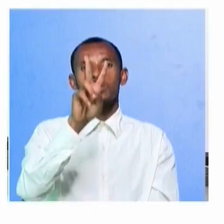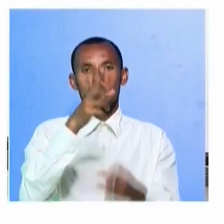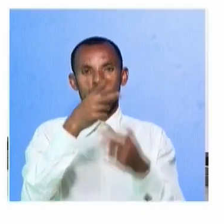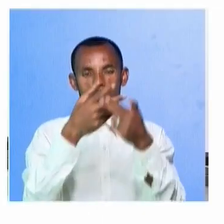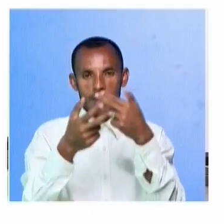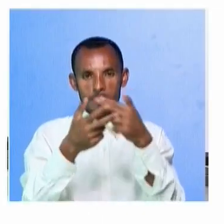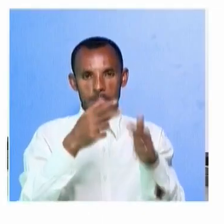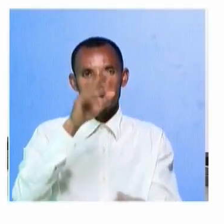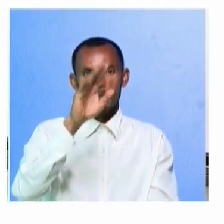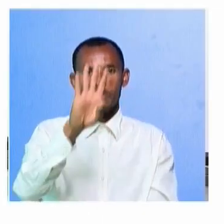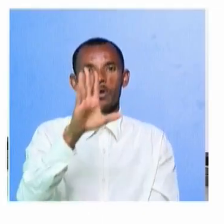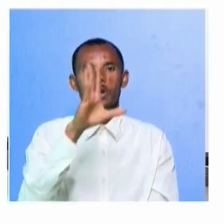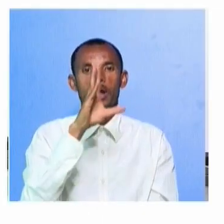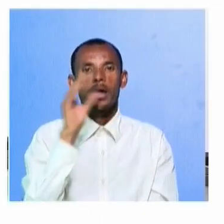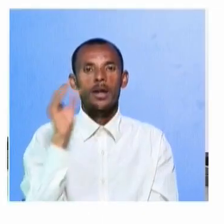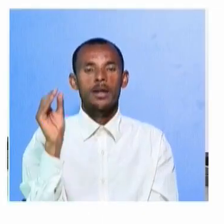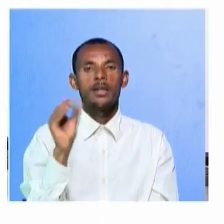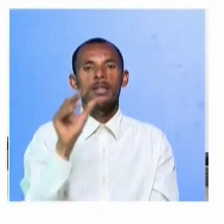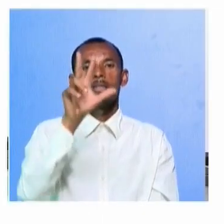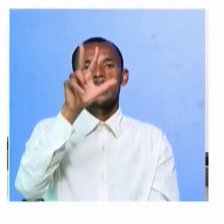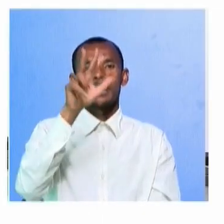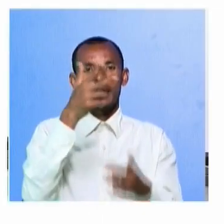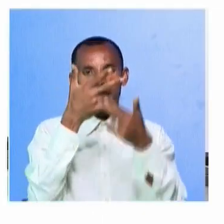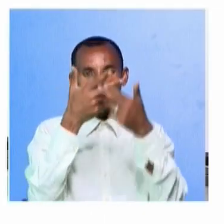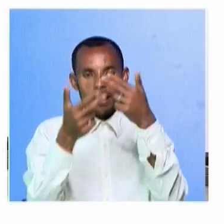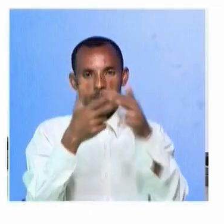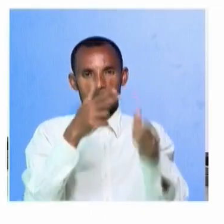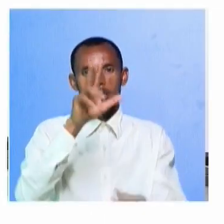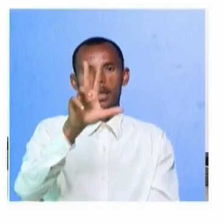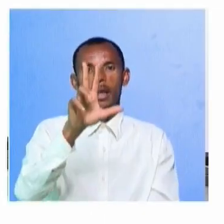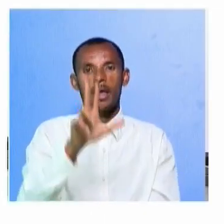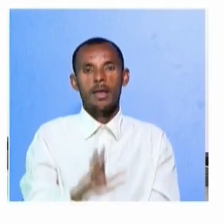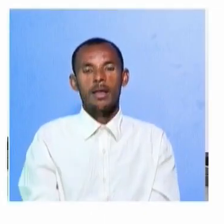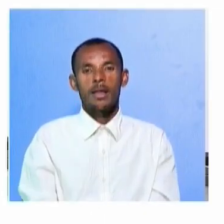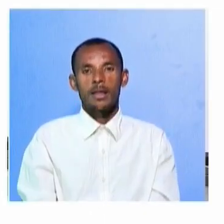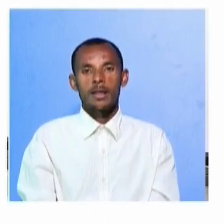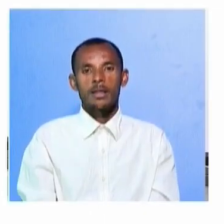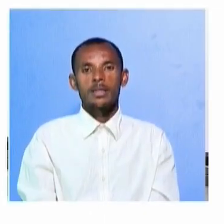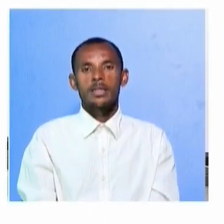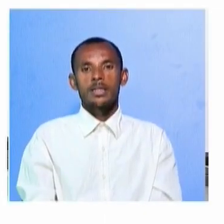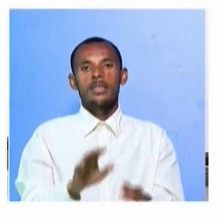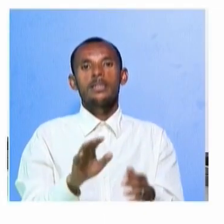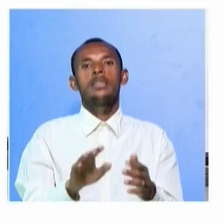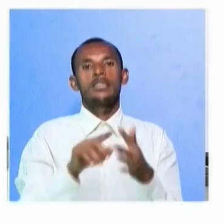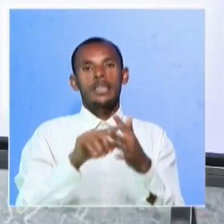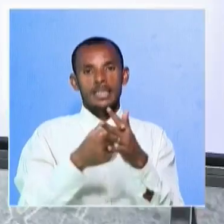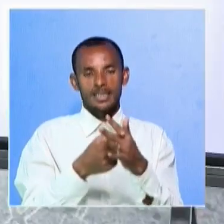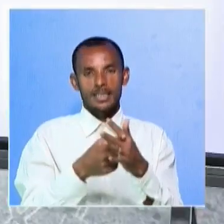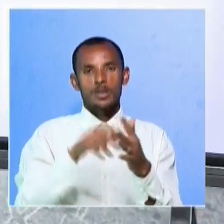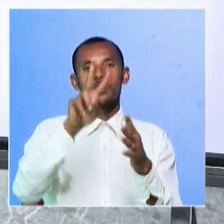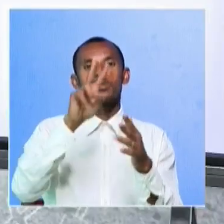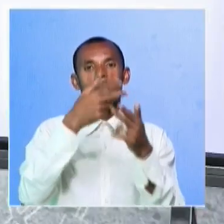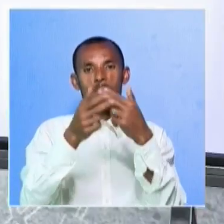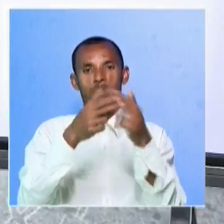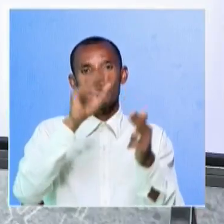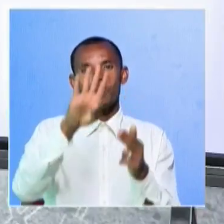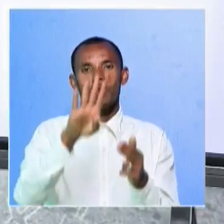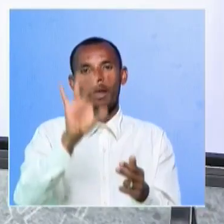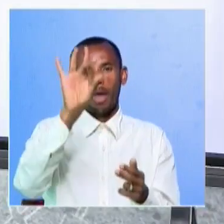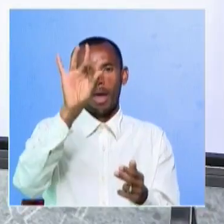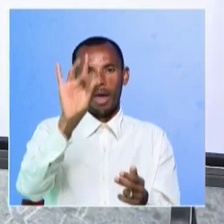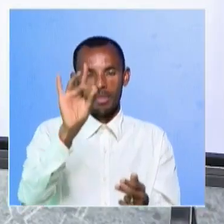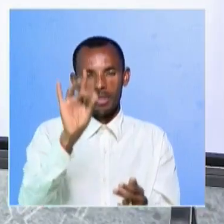4 and 3 times 3, okay? Since 2 times 4 is